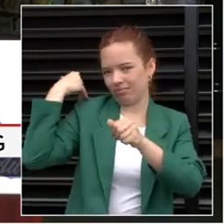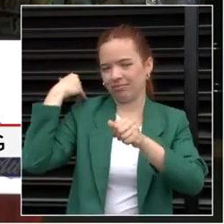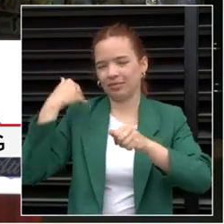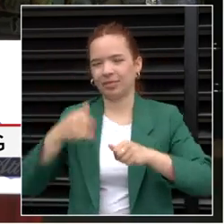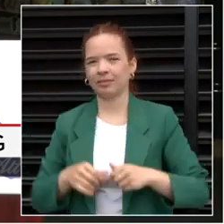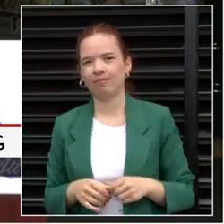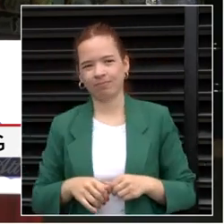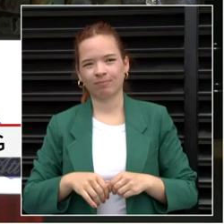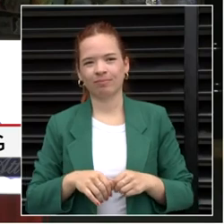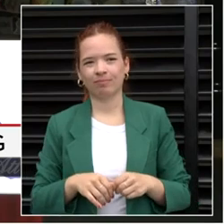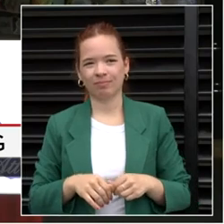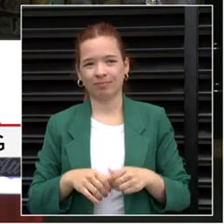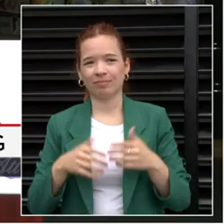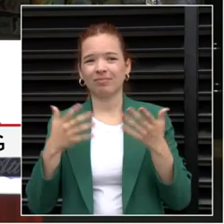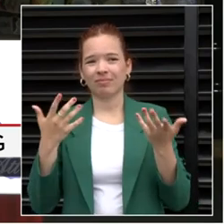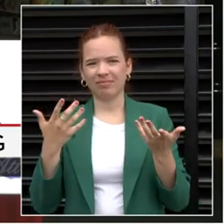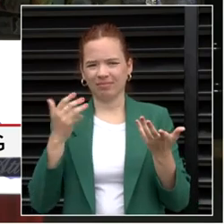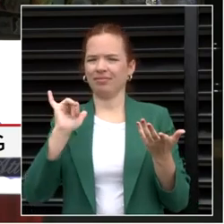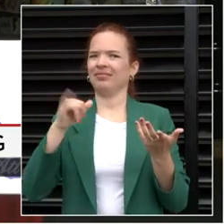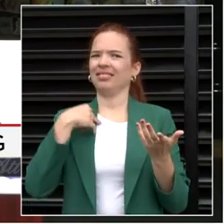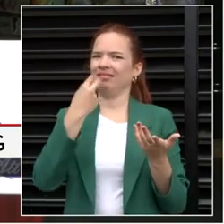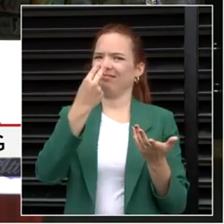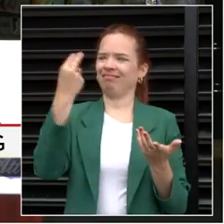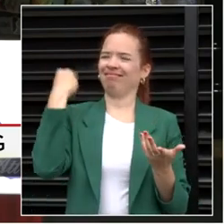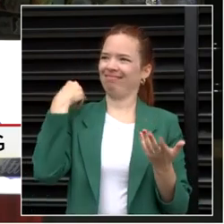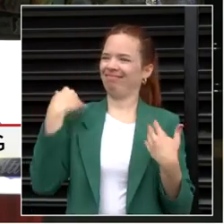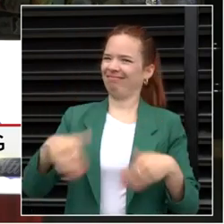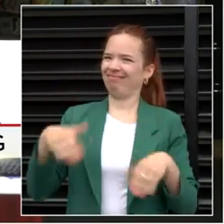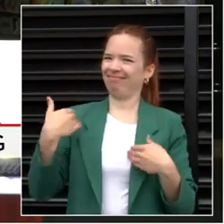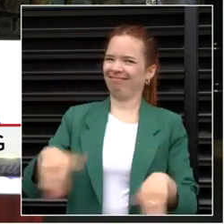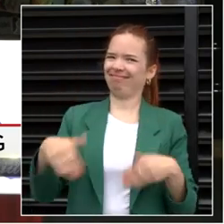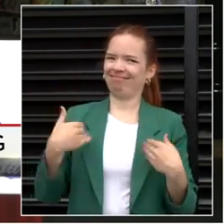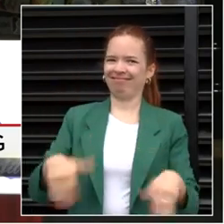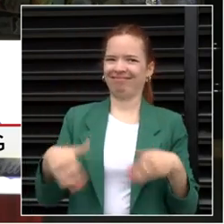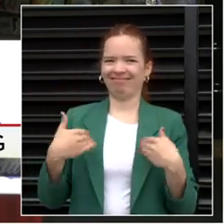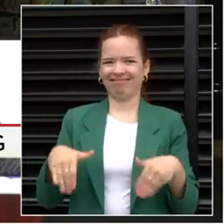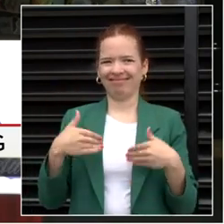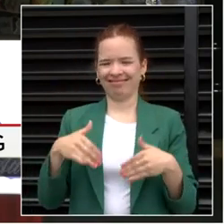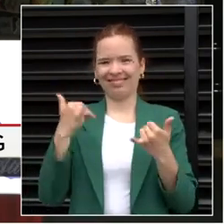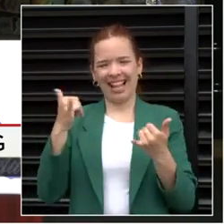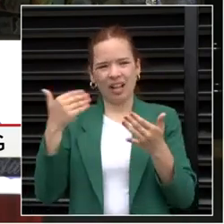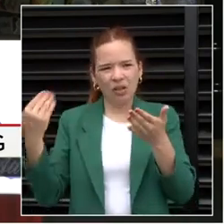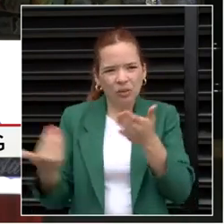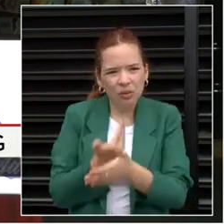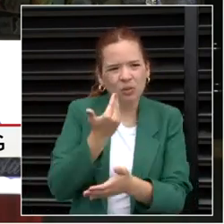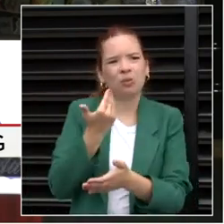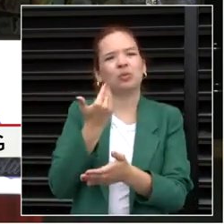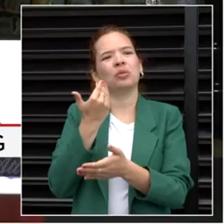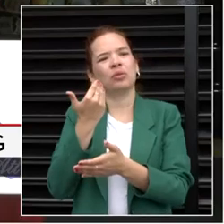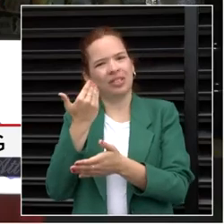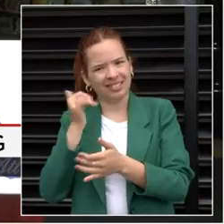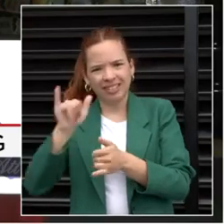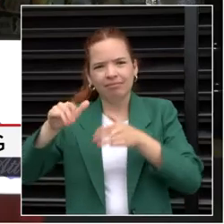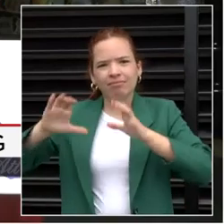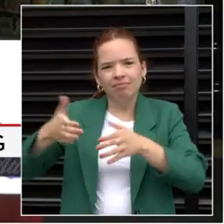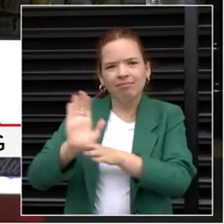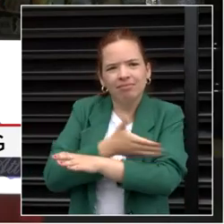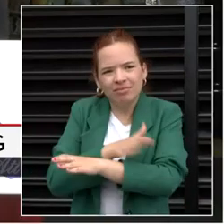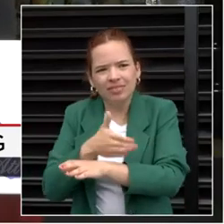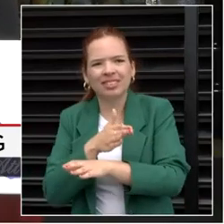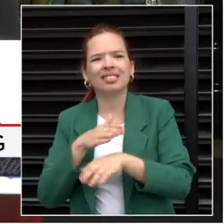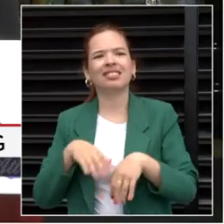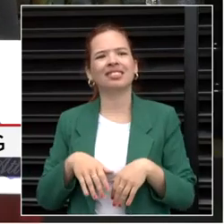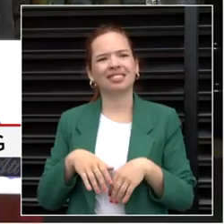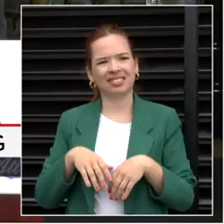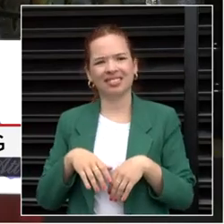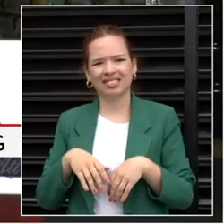Theater, where burgeoning bands could develop independently off the grid of corporate record